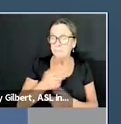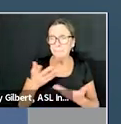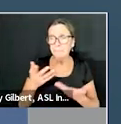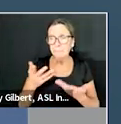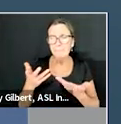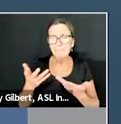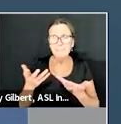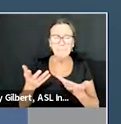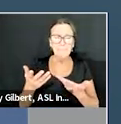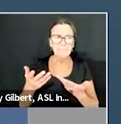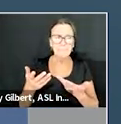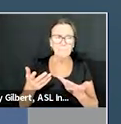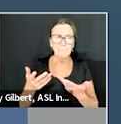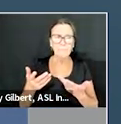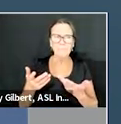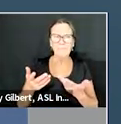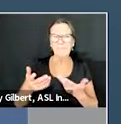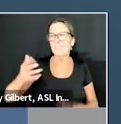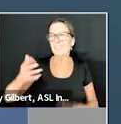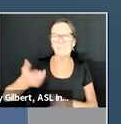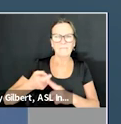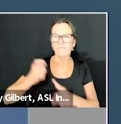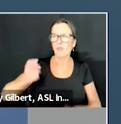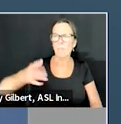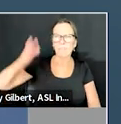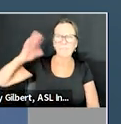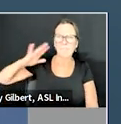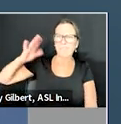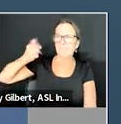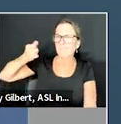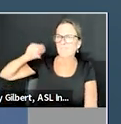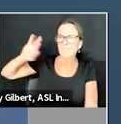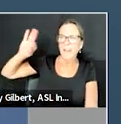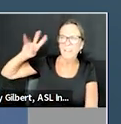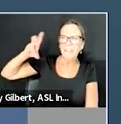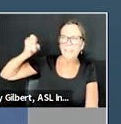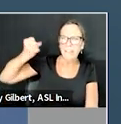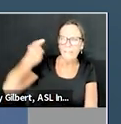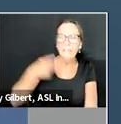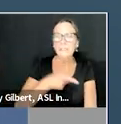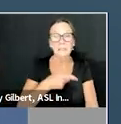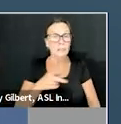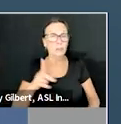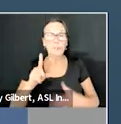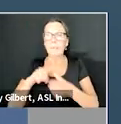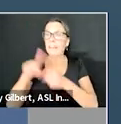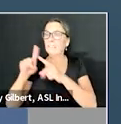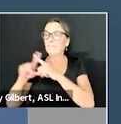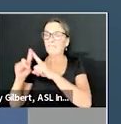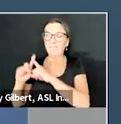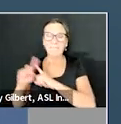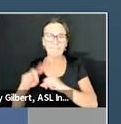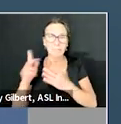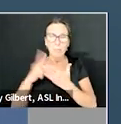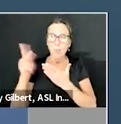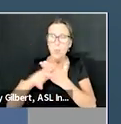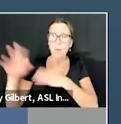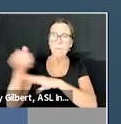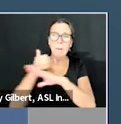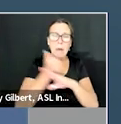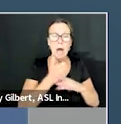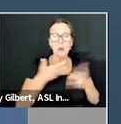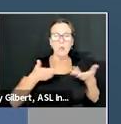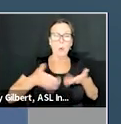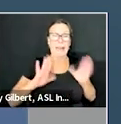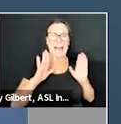does go back to the 1970s. There have been different programs set up to allow the PNAs to